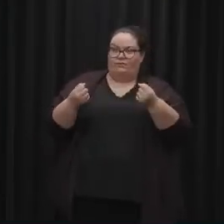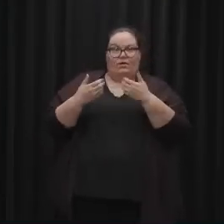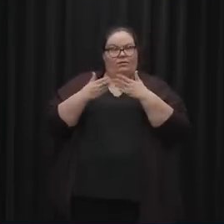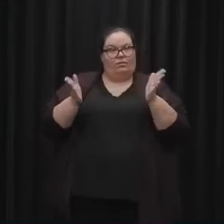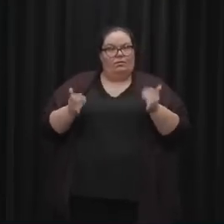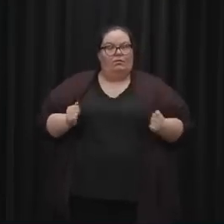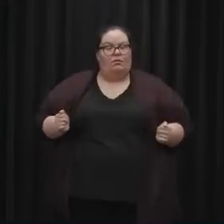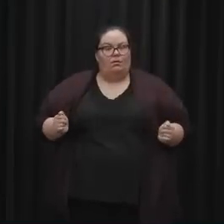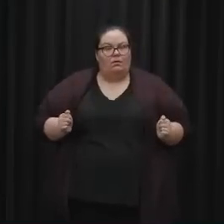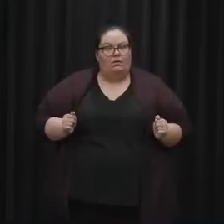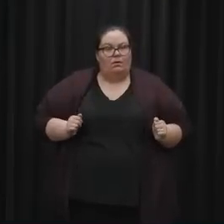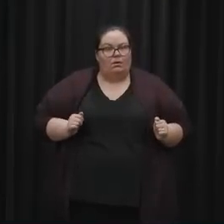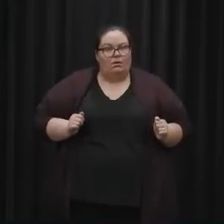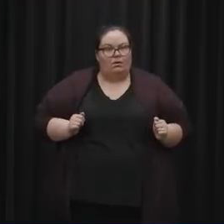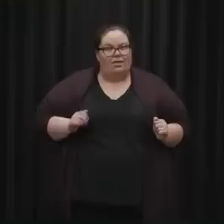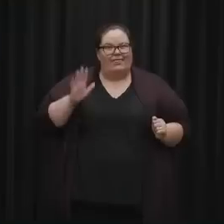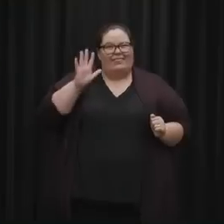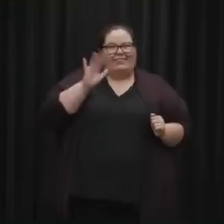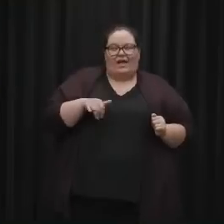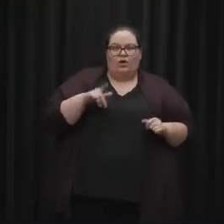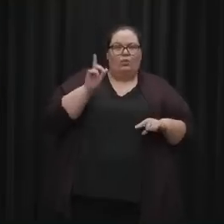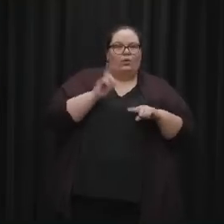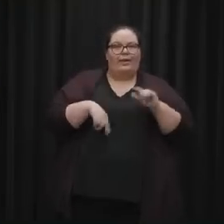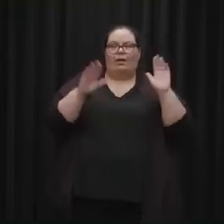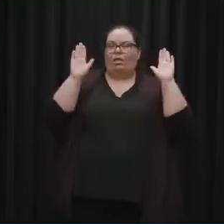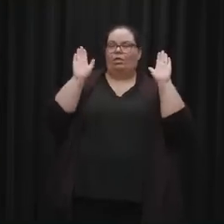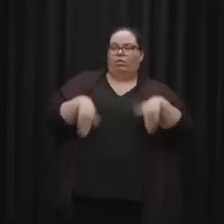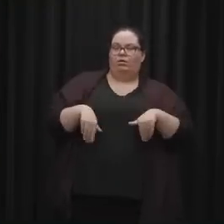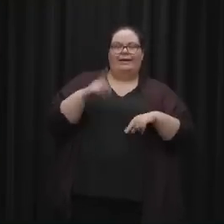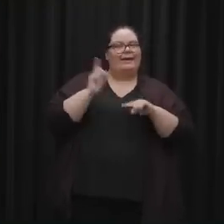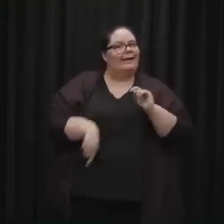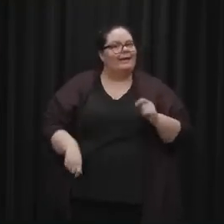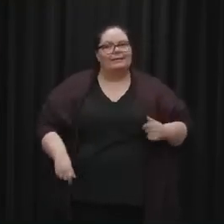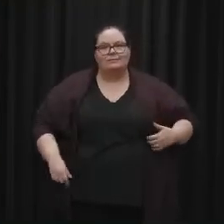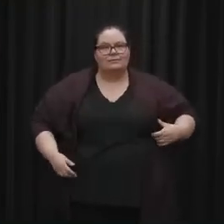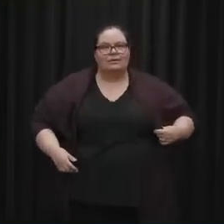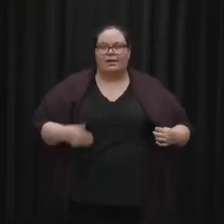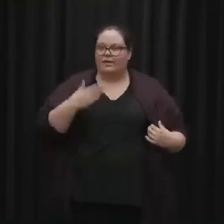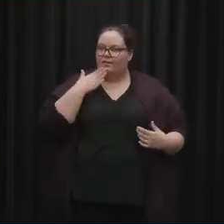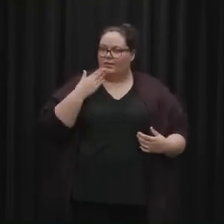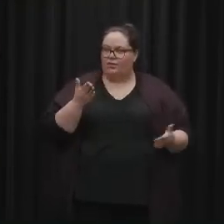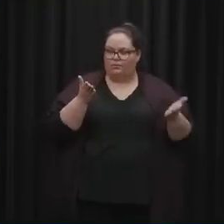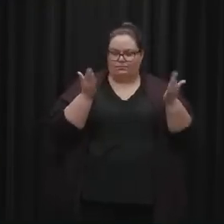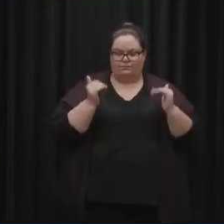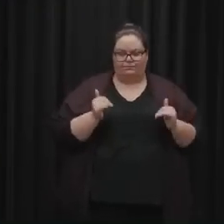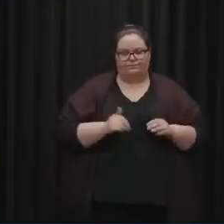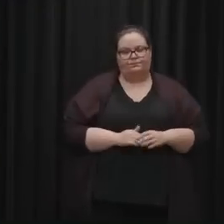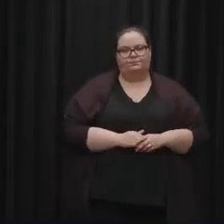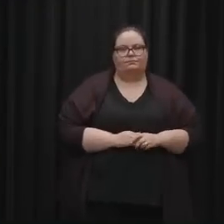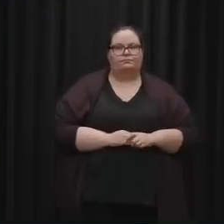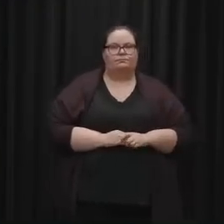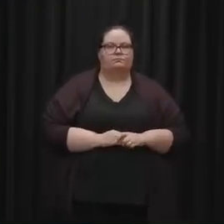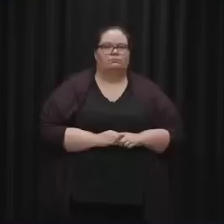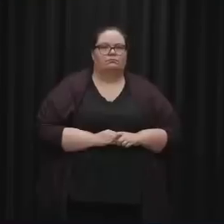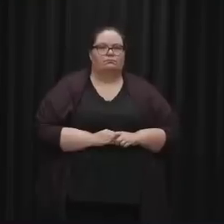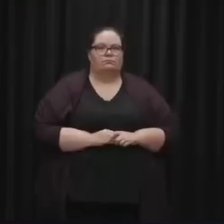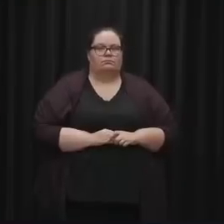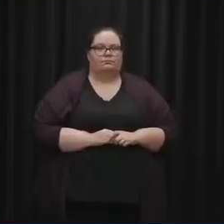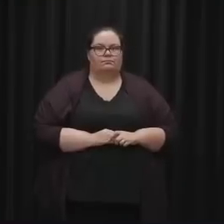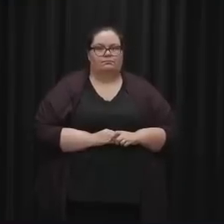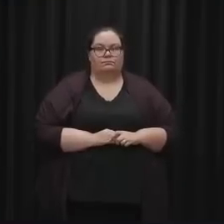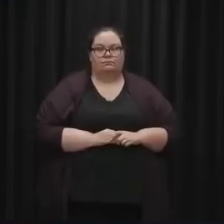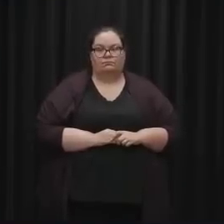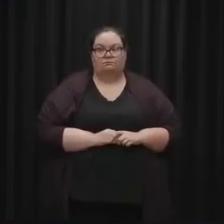home? Because those are the things we just can't take for granted. Thank you, Ms. Steves. Charles Camiran, TVA.